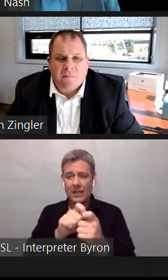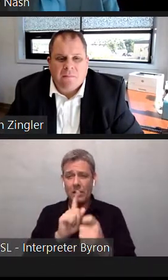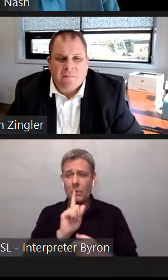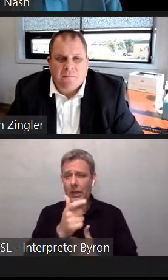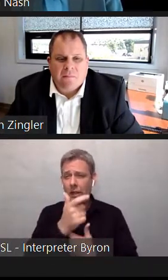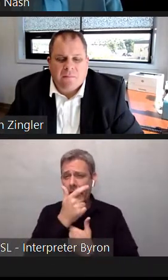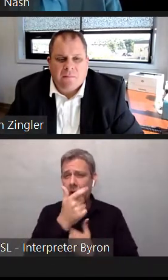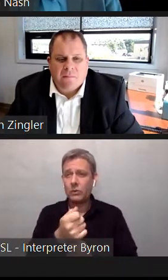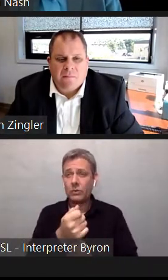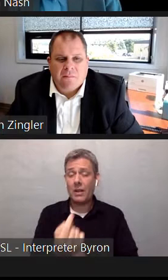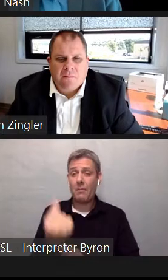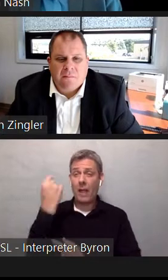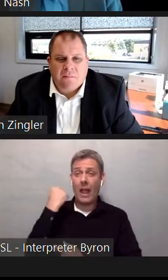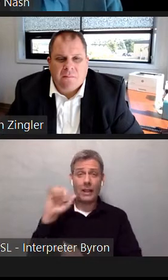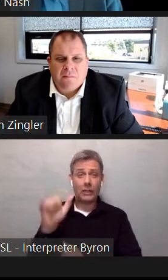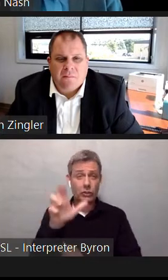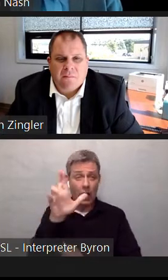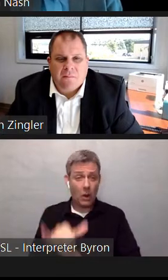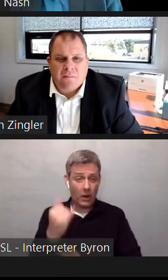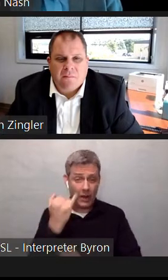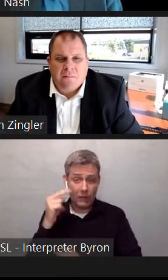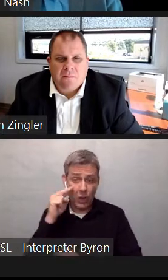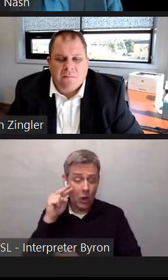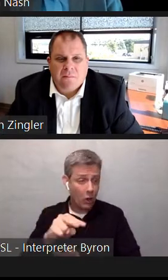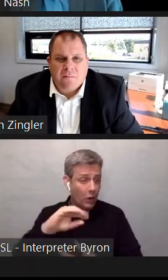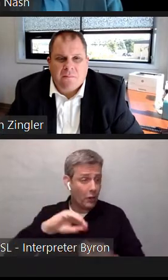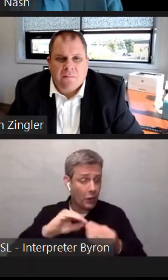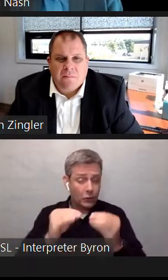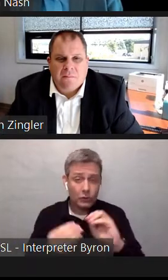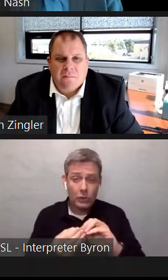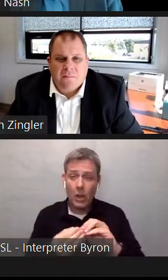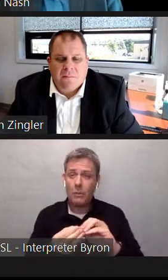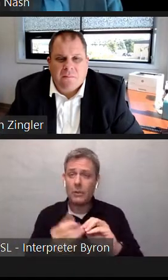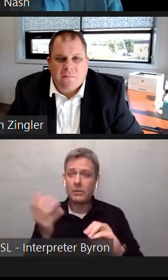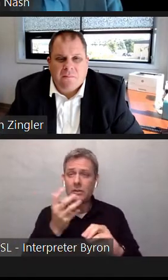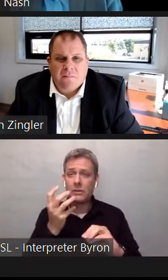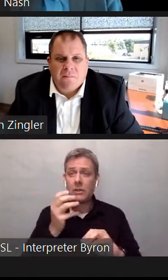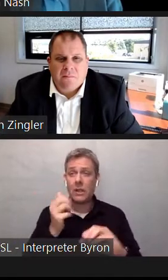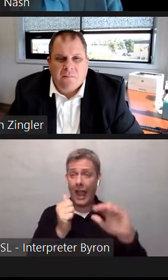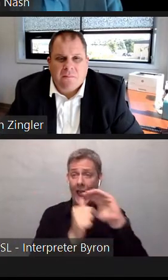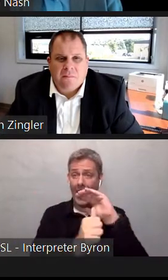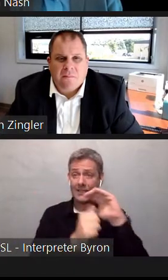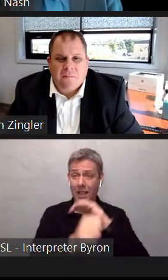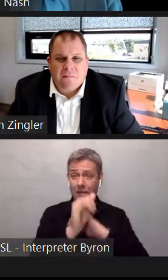because back in January, if you were to look at these numbers, because access was an issue, of